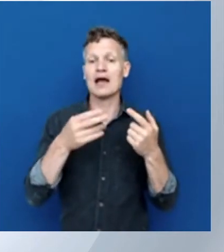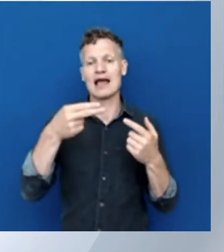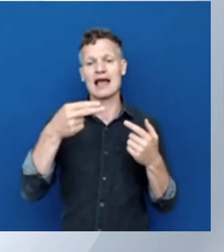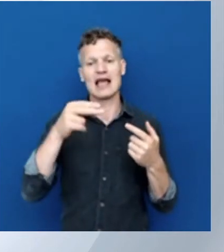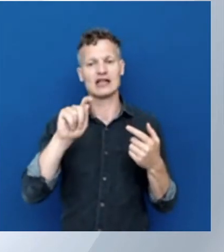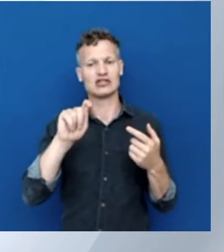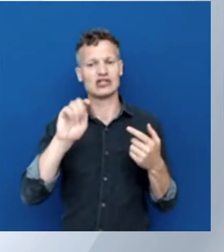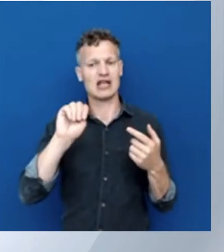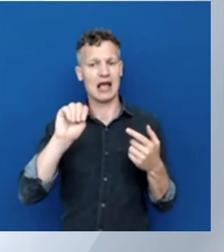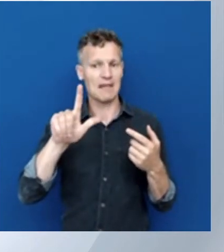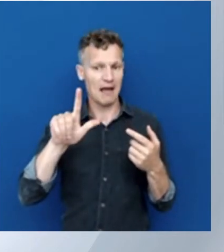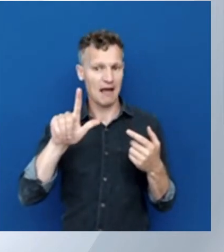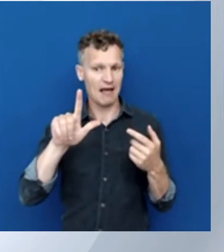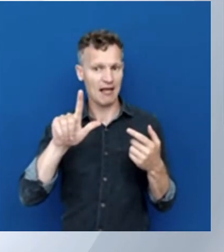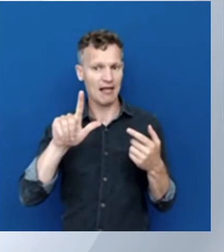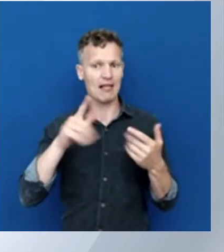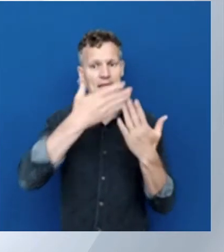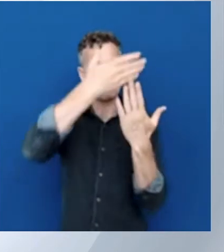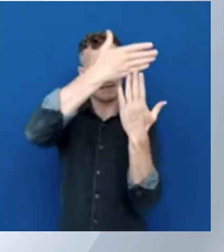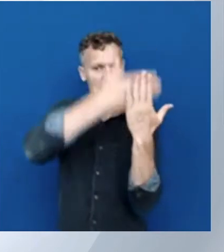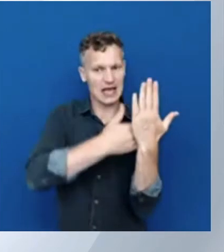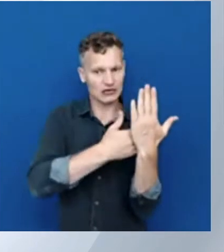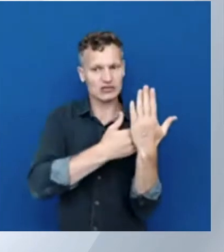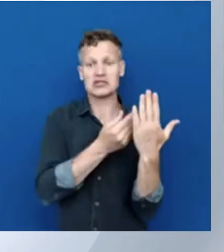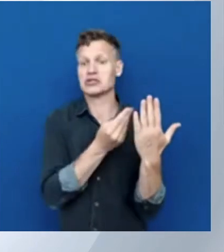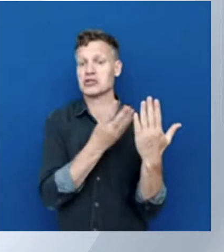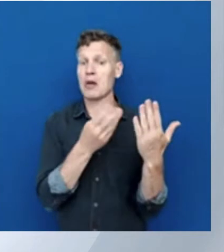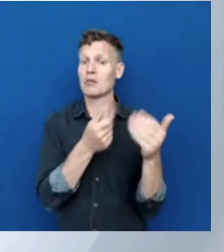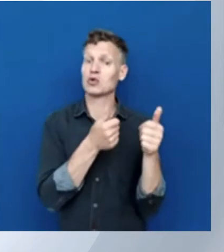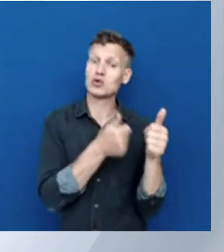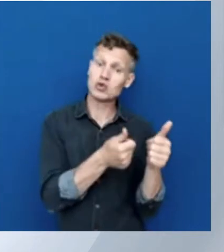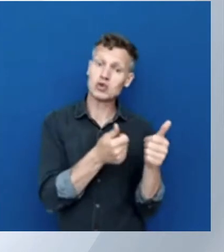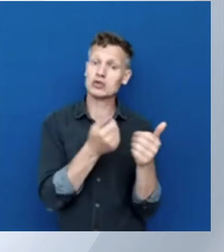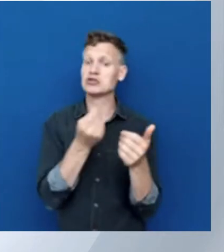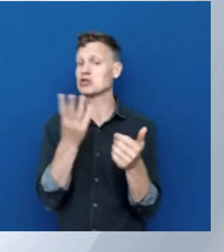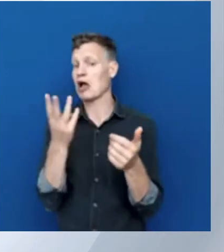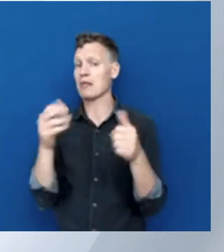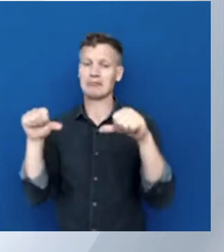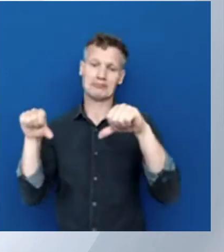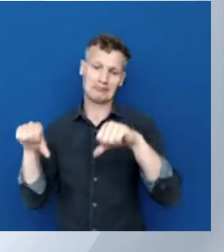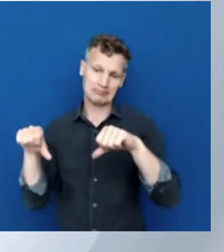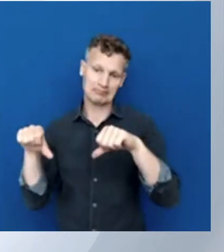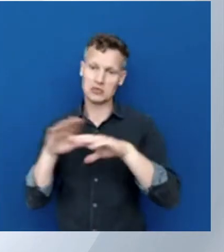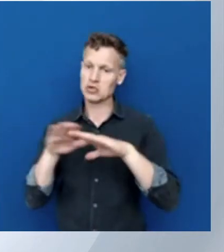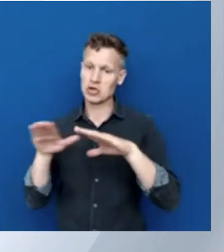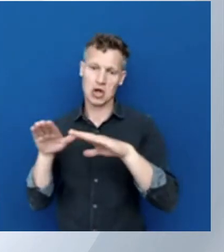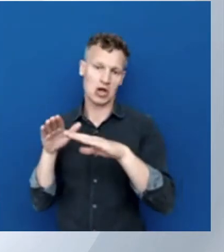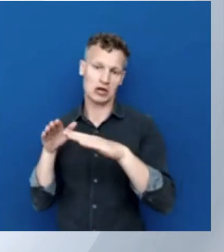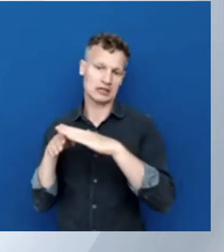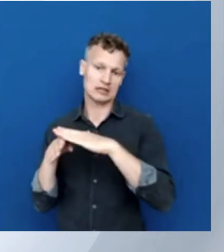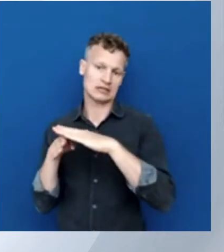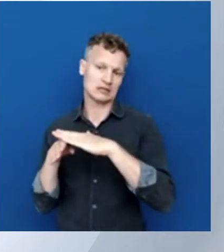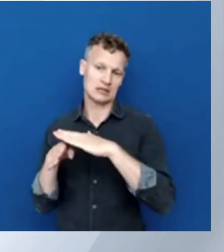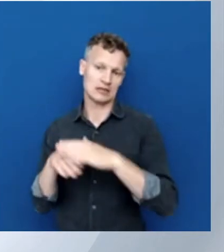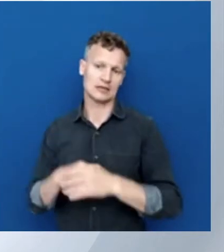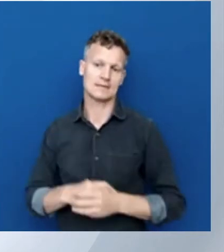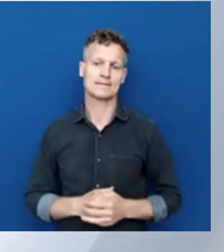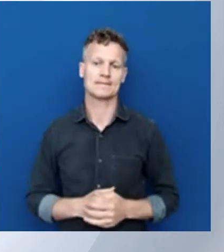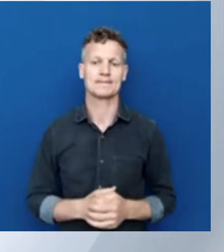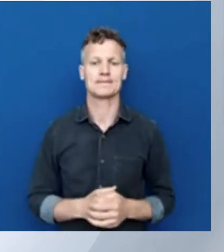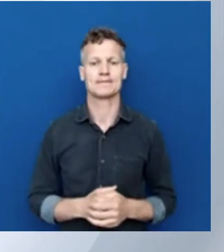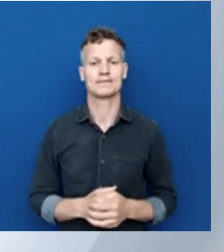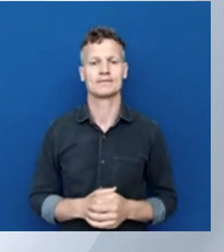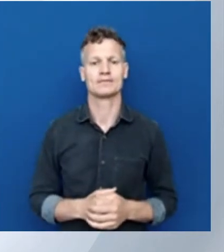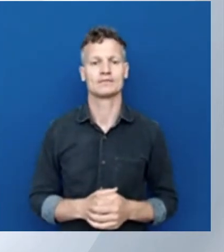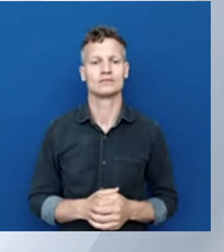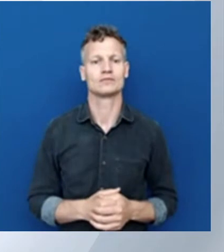I've got my normal page there. So let's just open that. Let's go open to the side. And we want to open Reveal